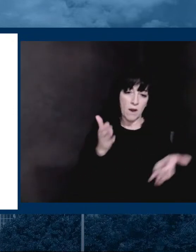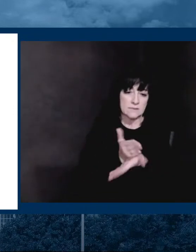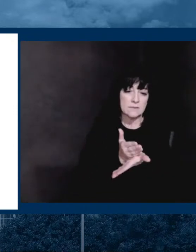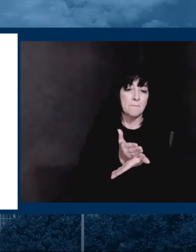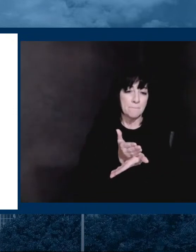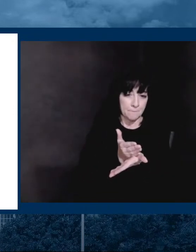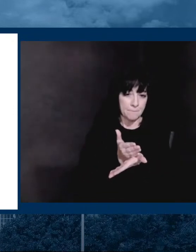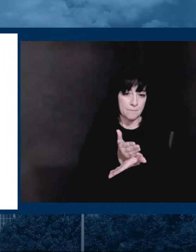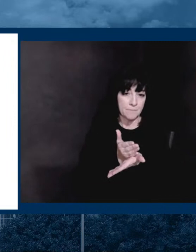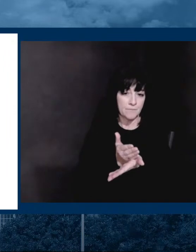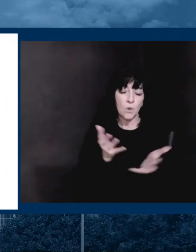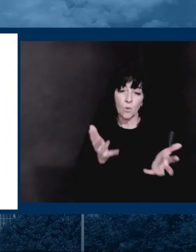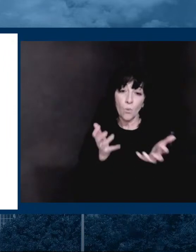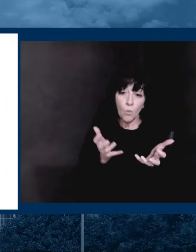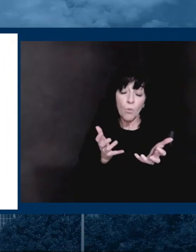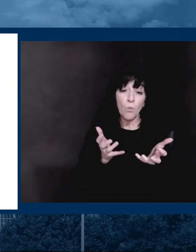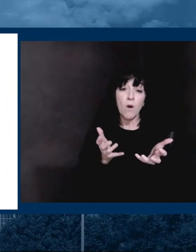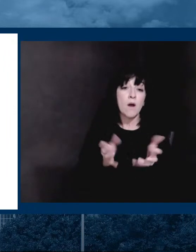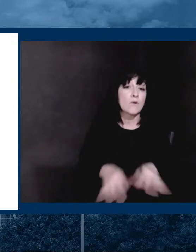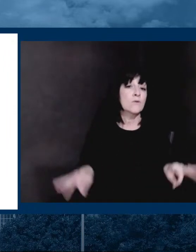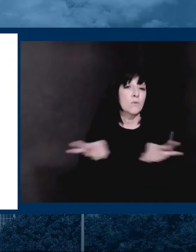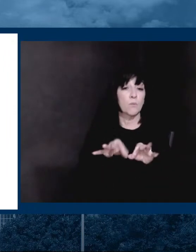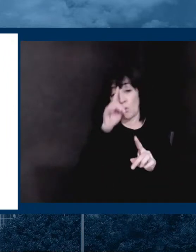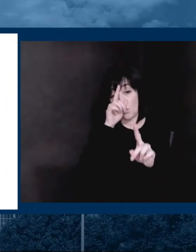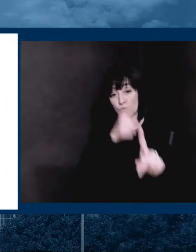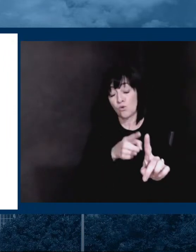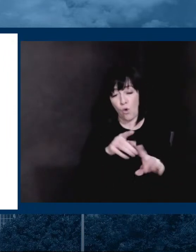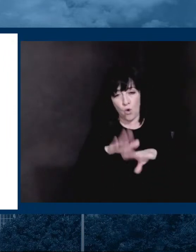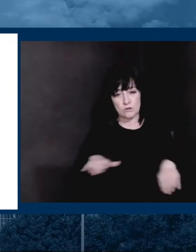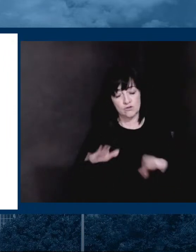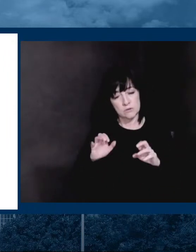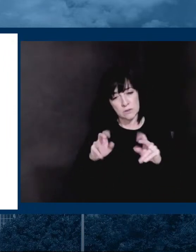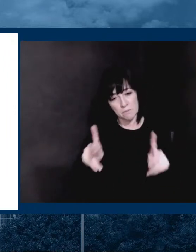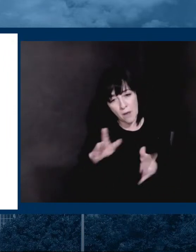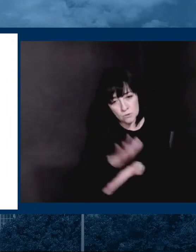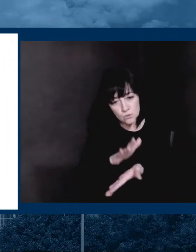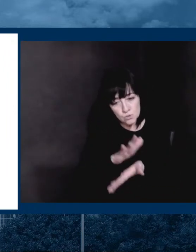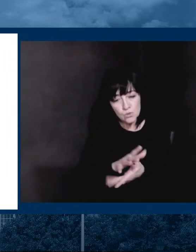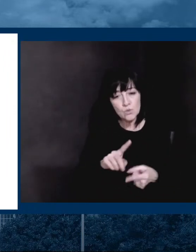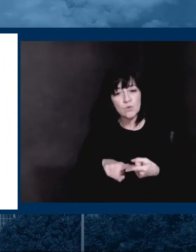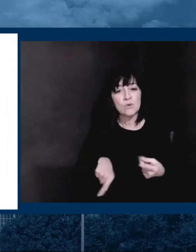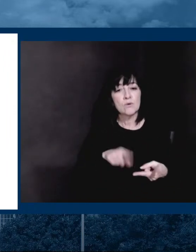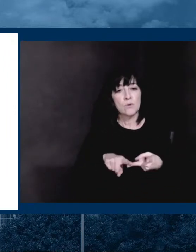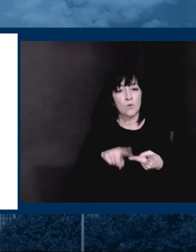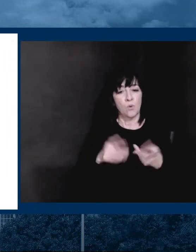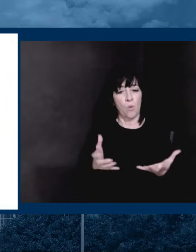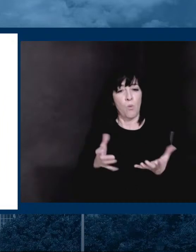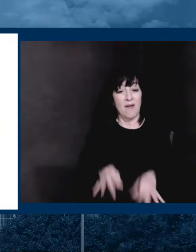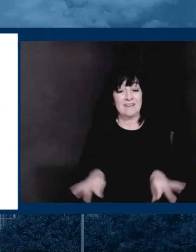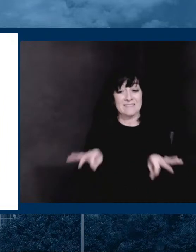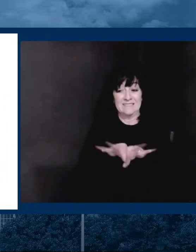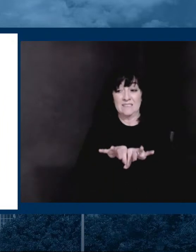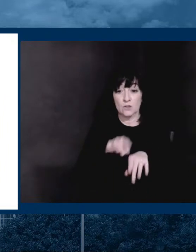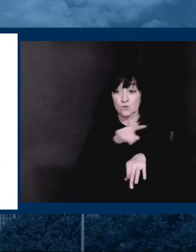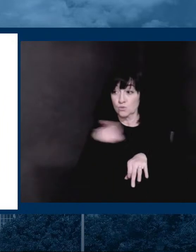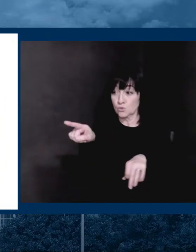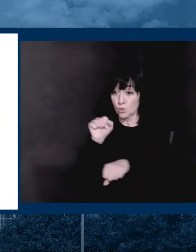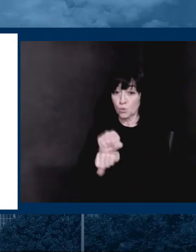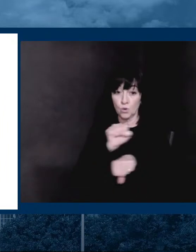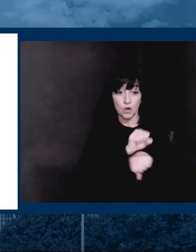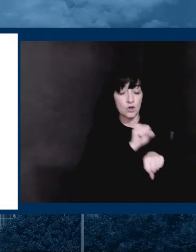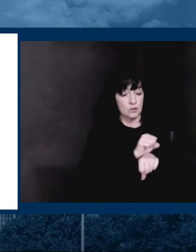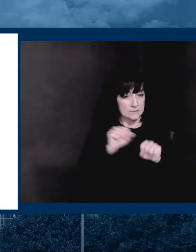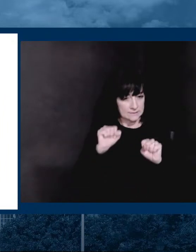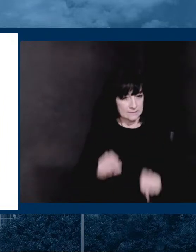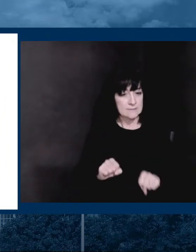school, so we can get our essential workers back working with a greater